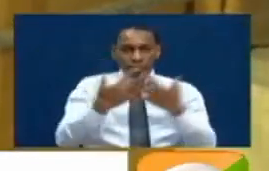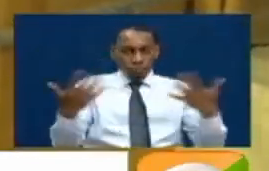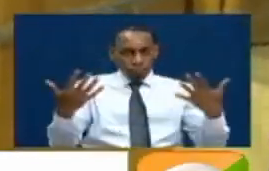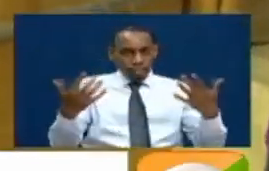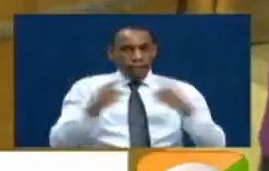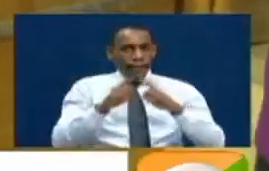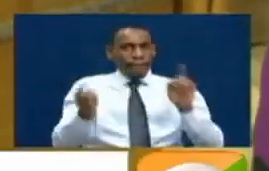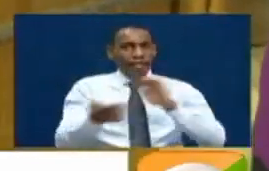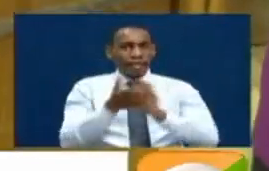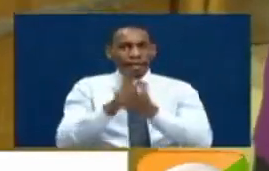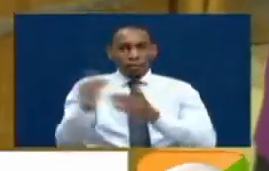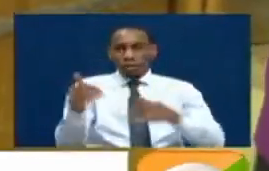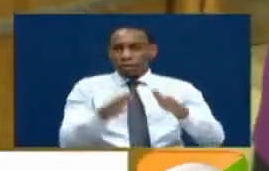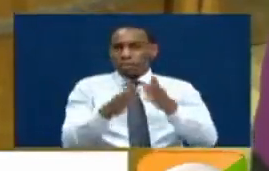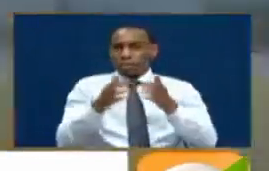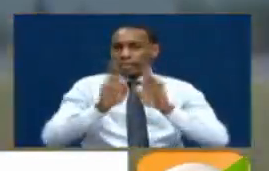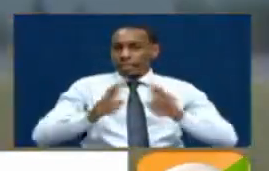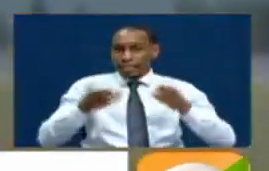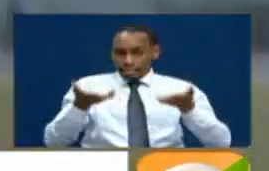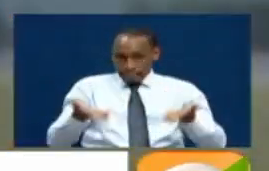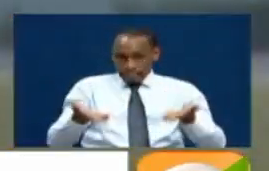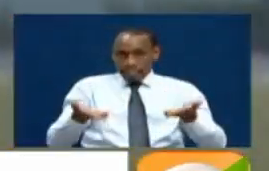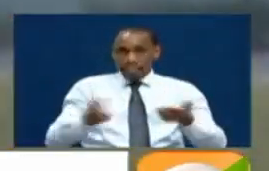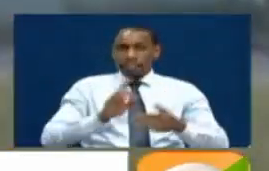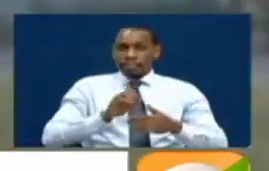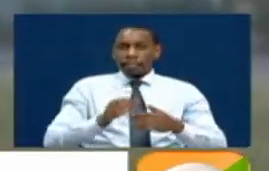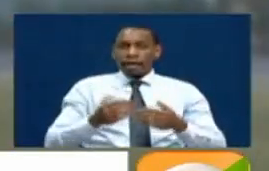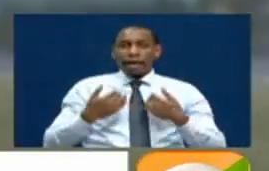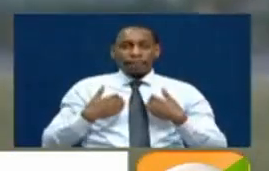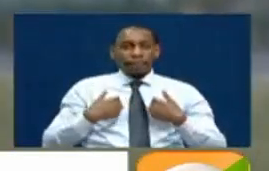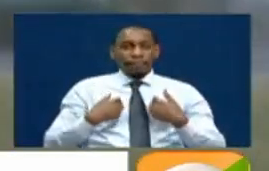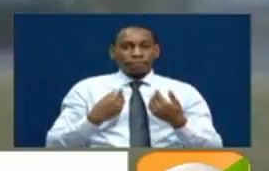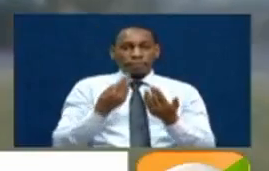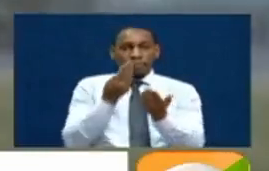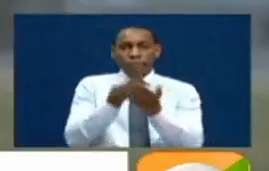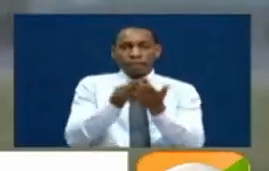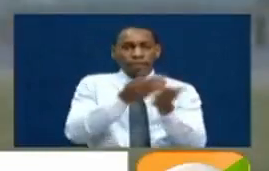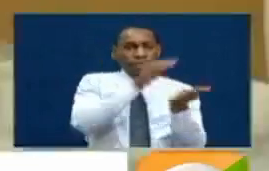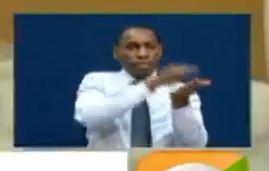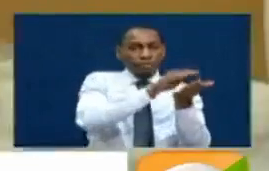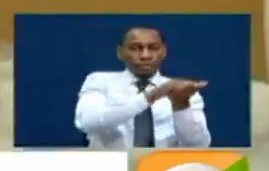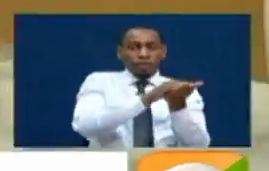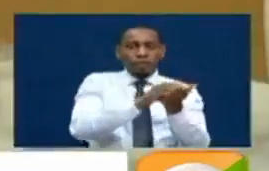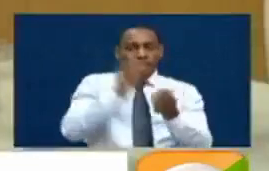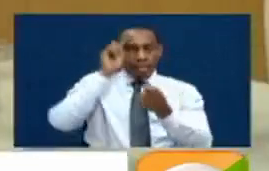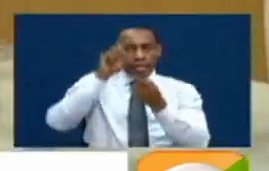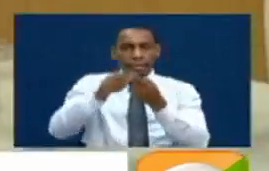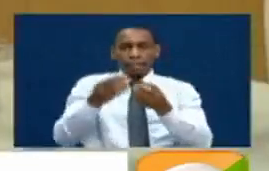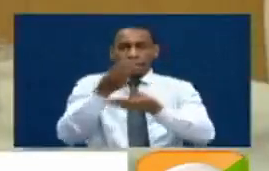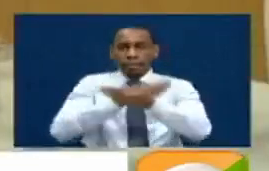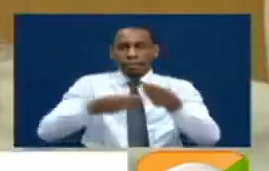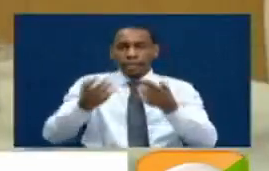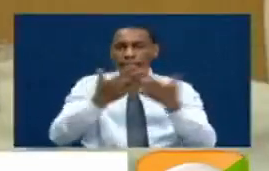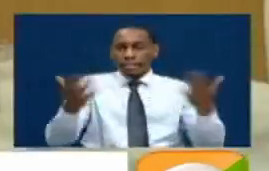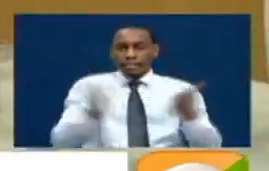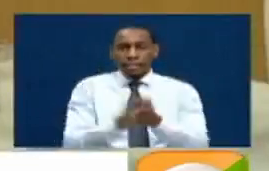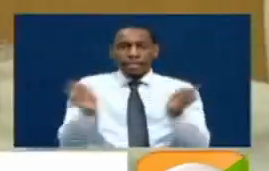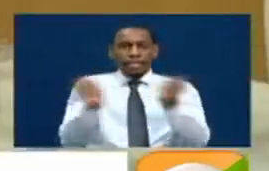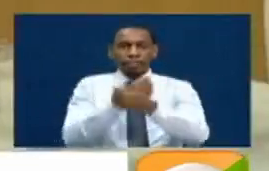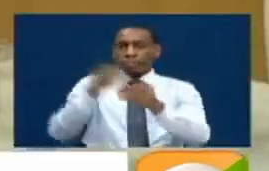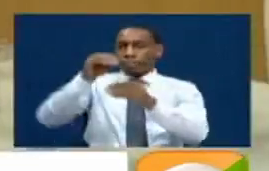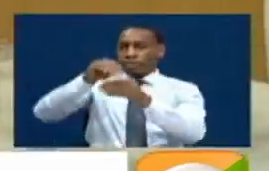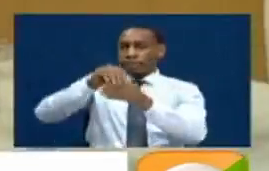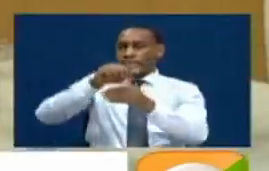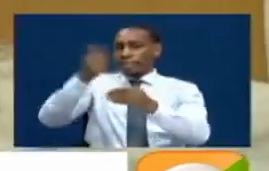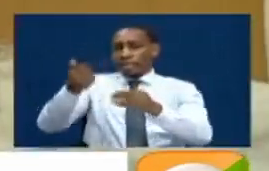But with that opportunity not being available at the moment, she is stuck with the funds she had set aside for restocking. We cannot go to invest that money anywhere else